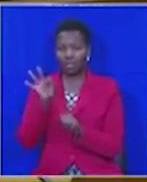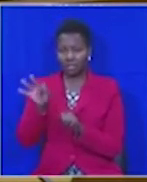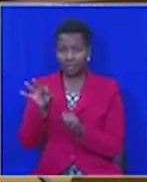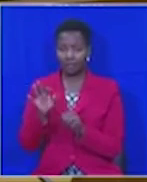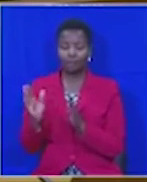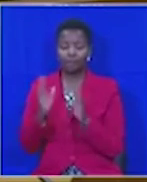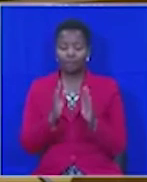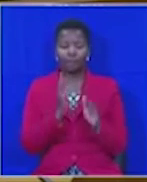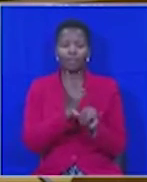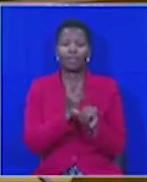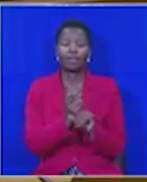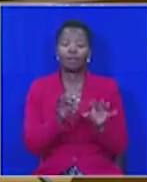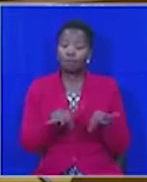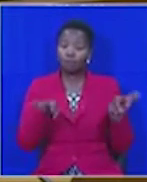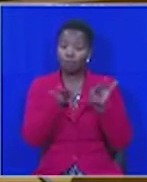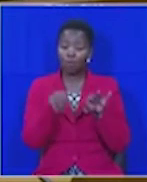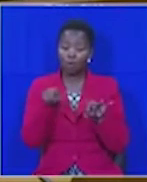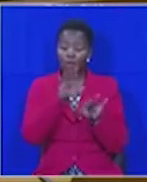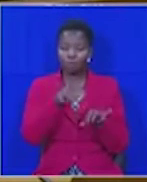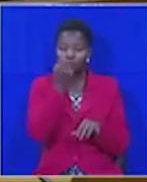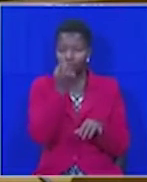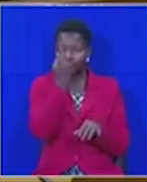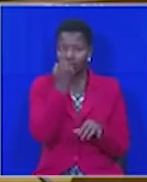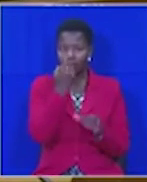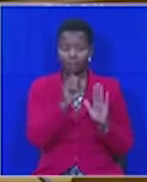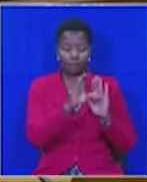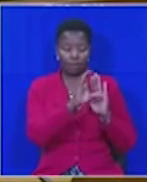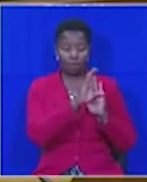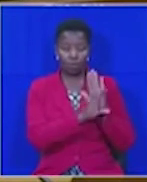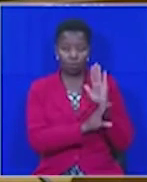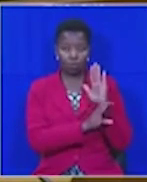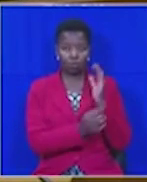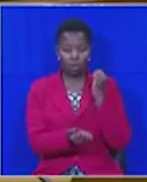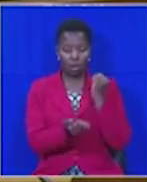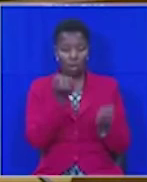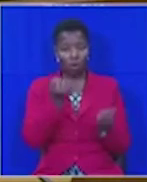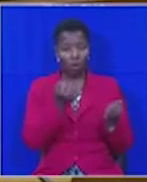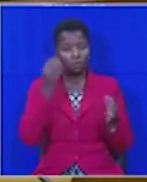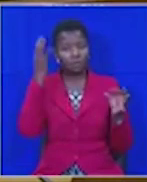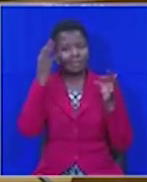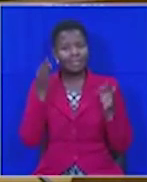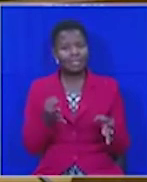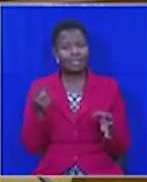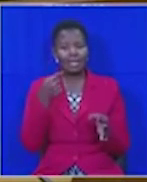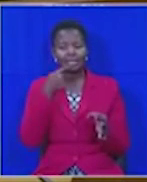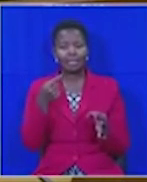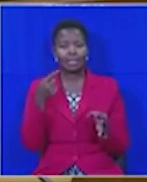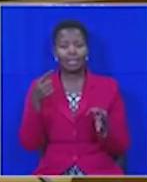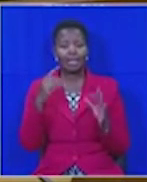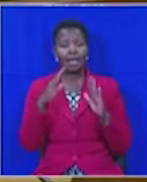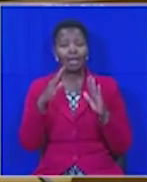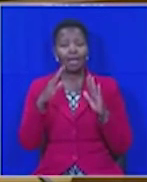that we have to give effect to the Constitutional Court decision in the matter of Estate Agencies